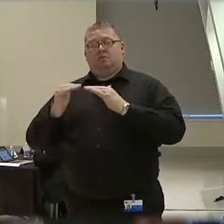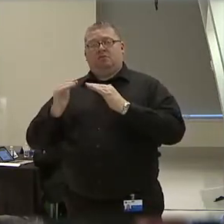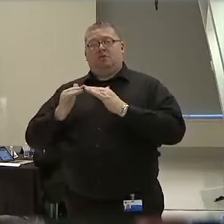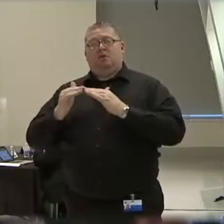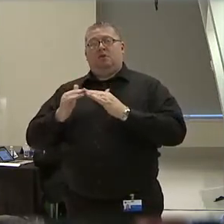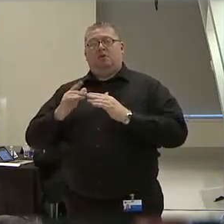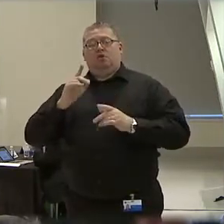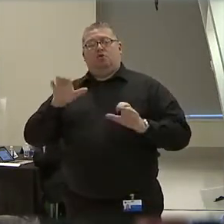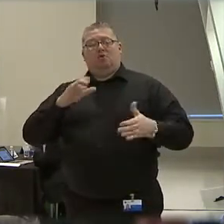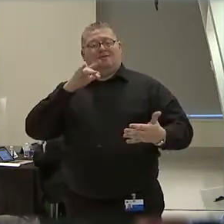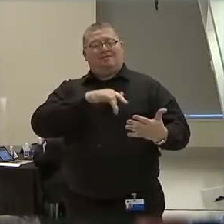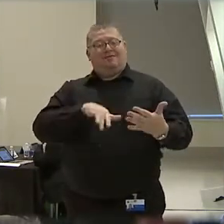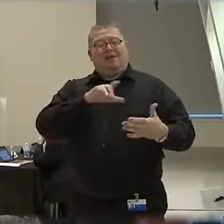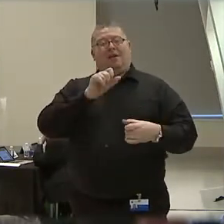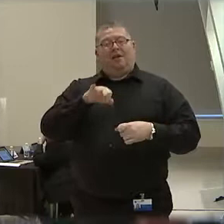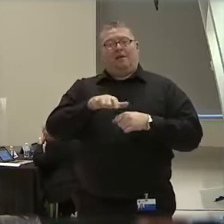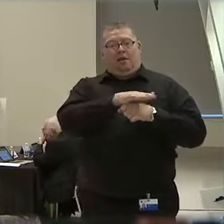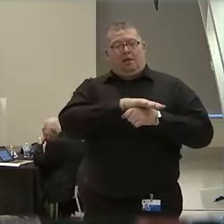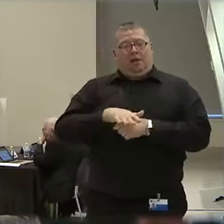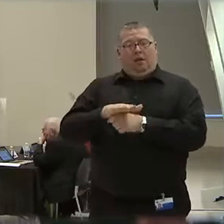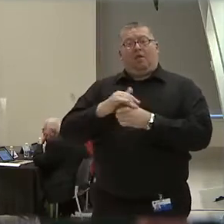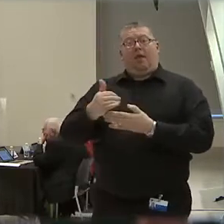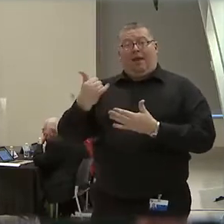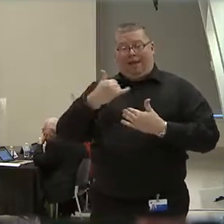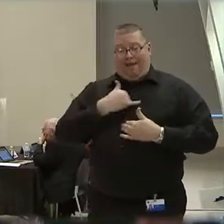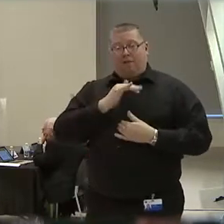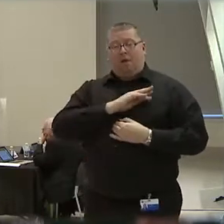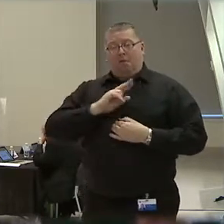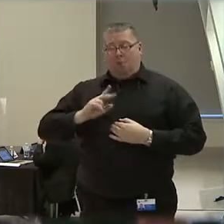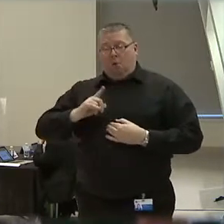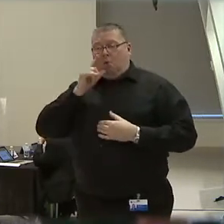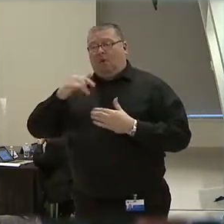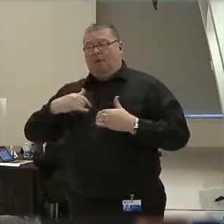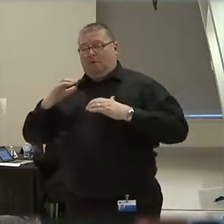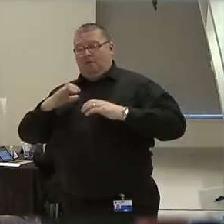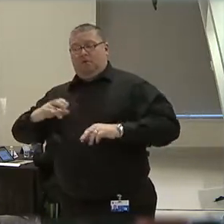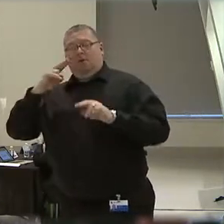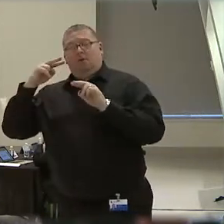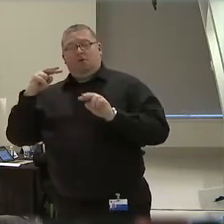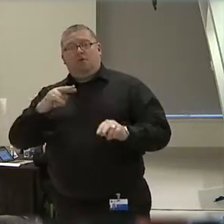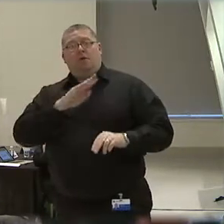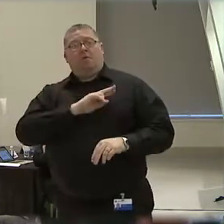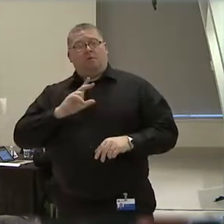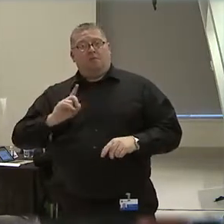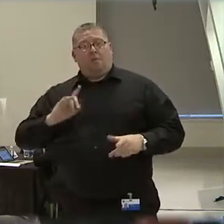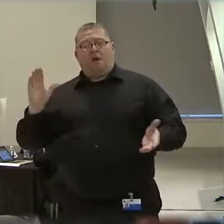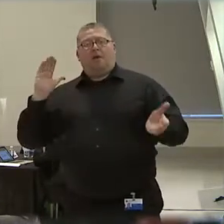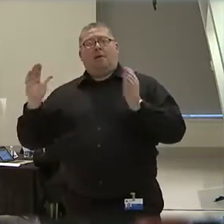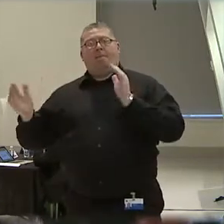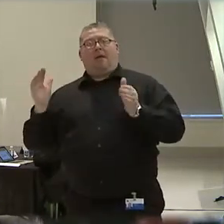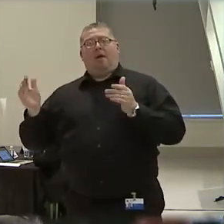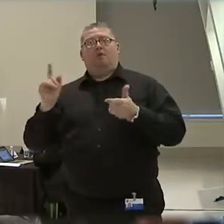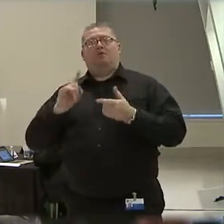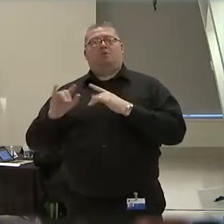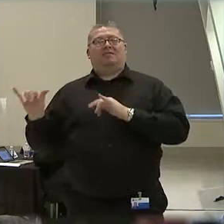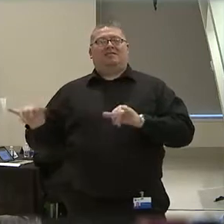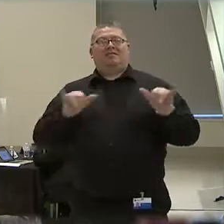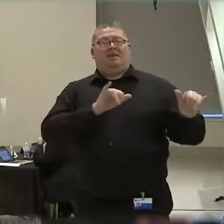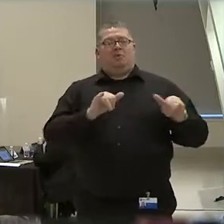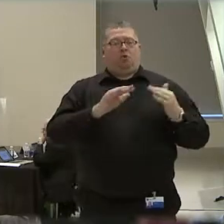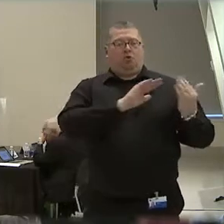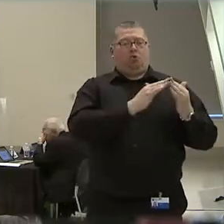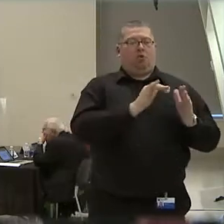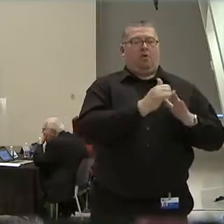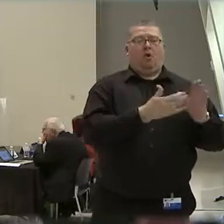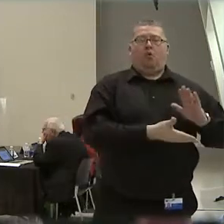that have civilian governing boards, and compare them to similar jurisdictions that